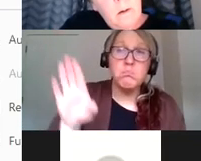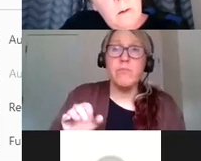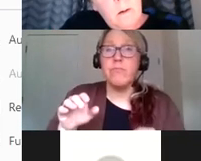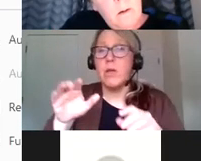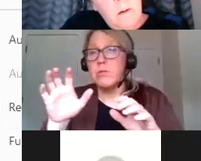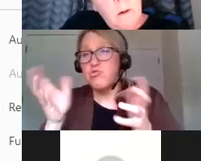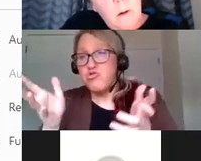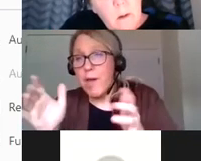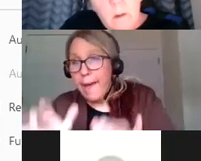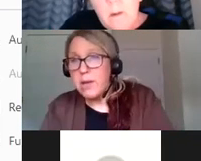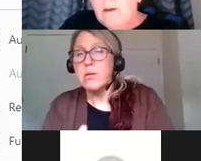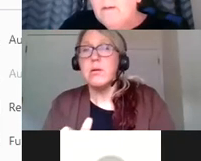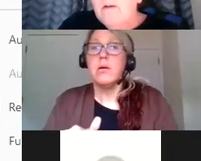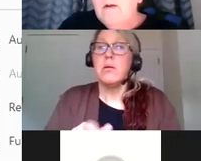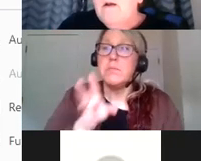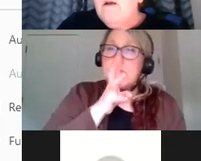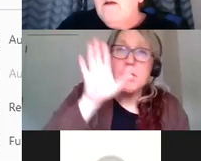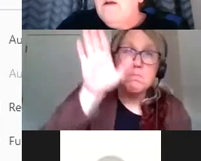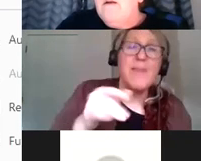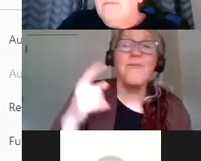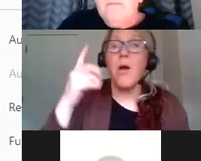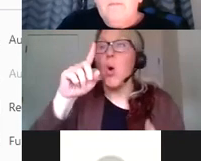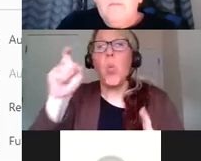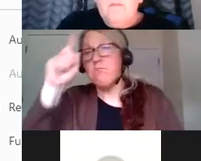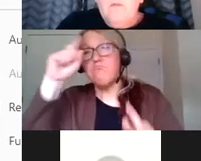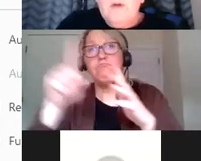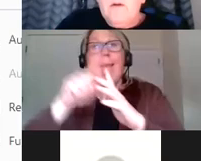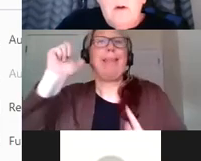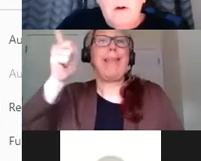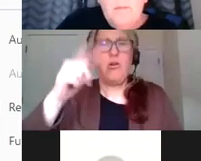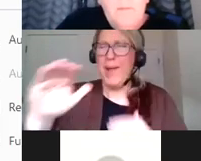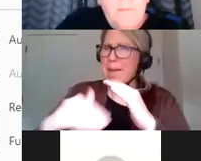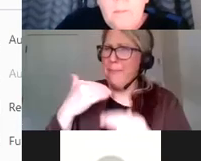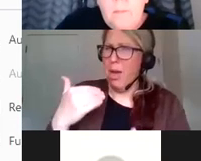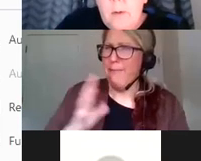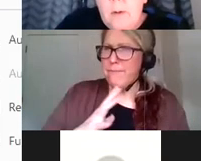if you have questions that come up Yeah. later. Feel free And, to email us. We could,